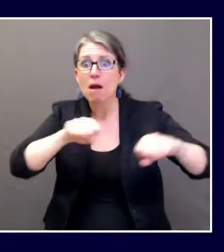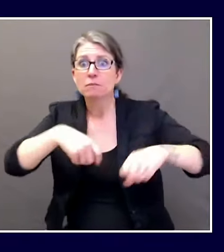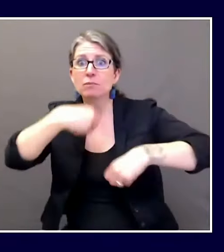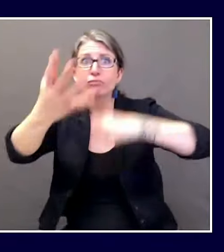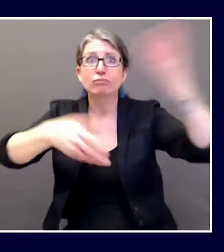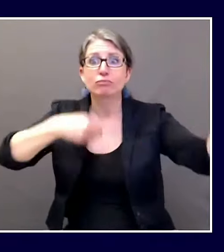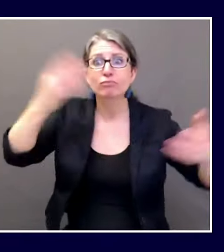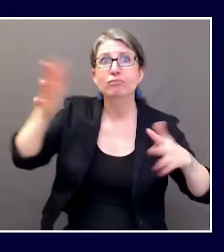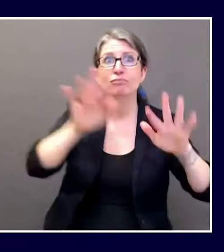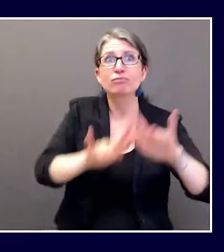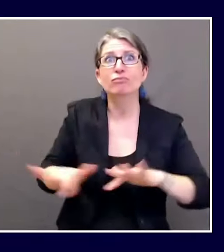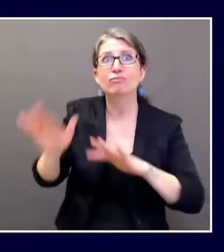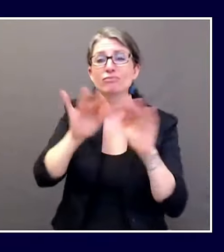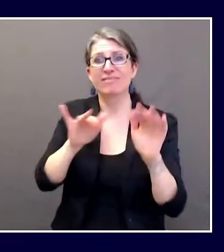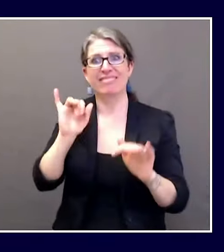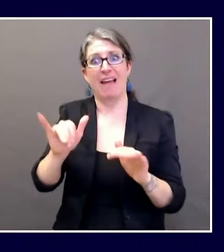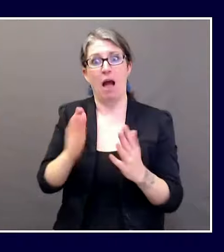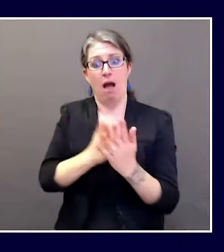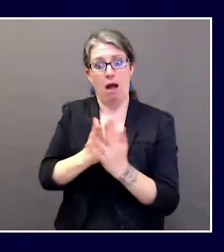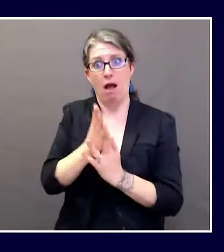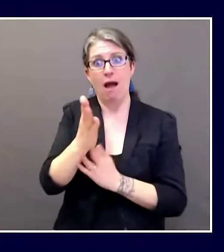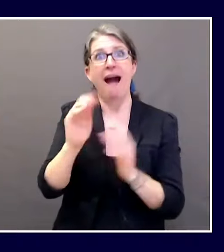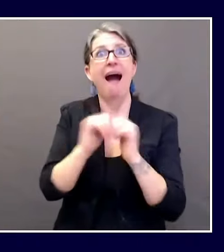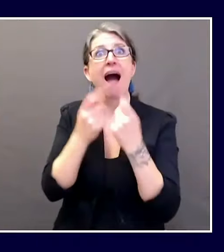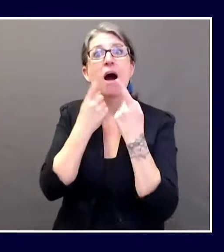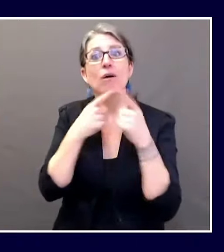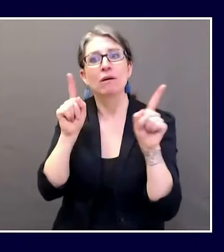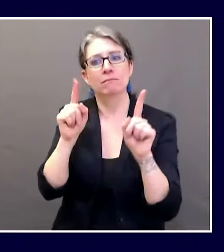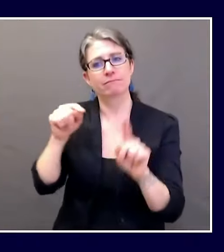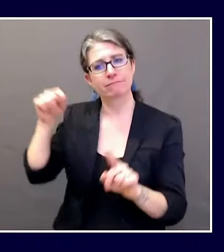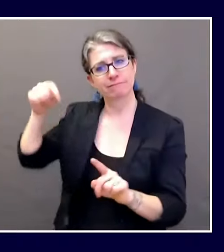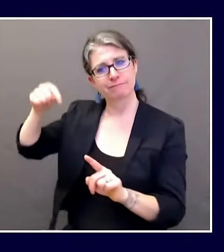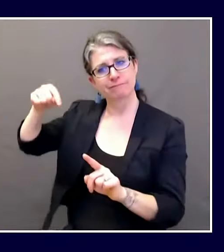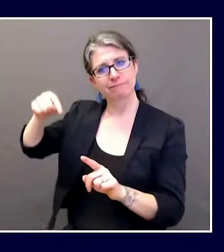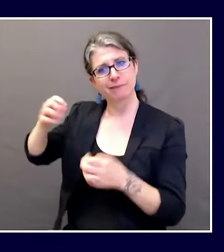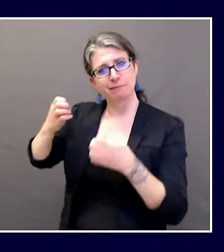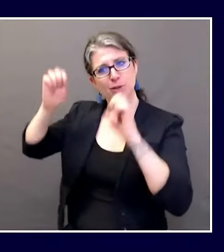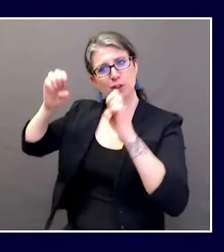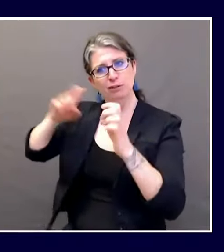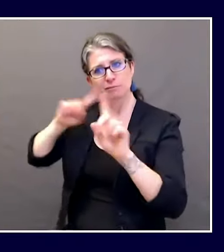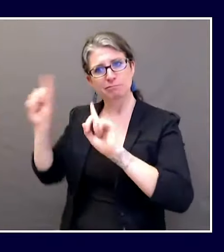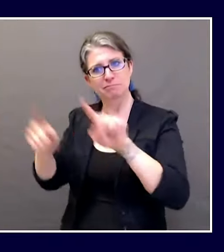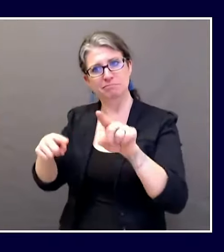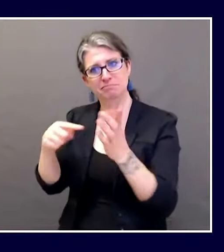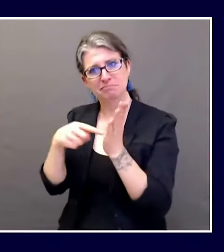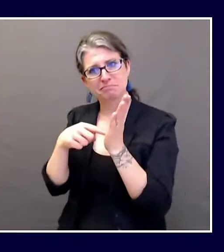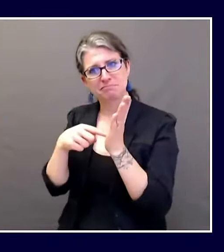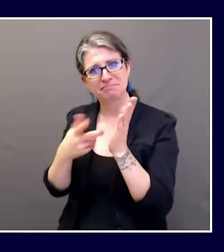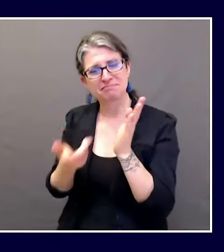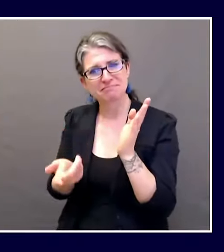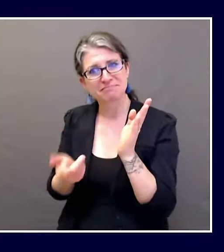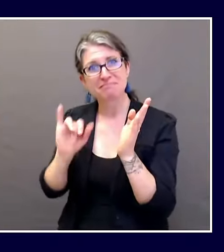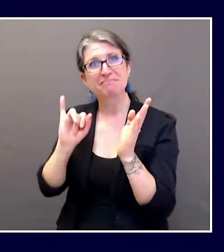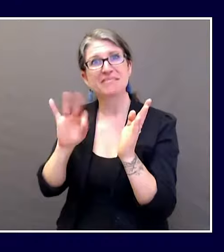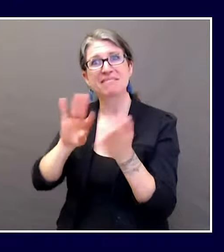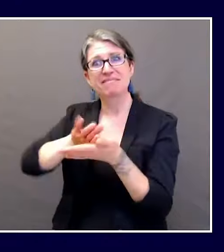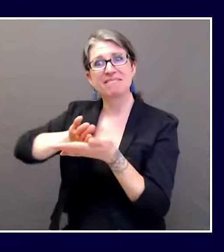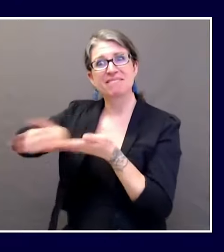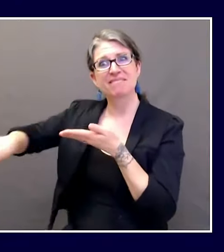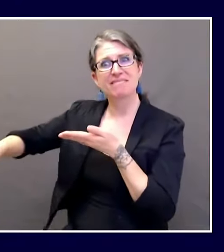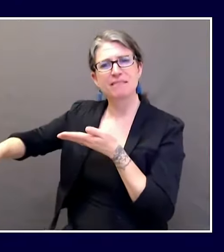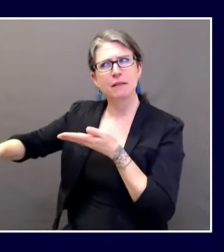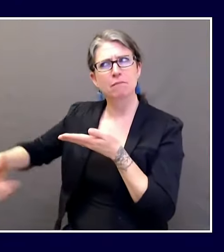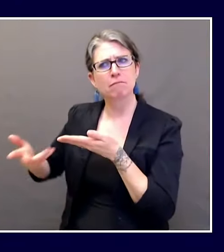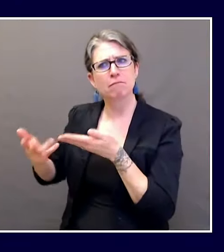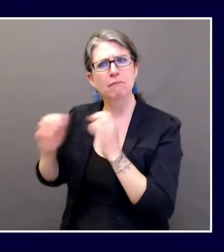contact tracers, case investigators, and others who are doing the day-to-day work. That process is greatly streamlined